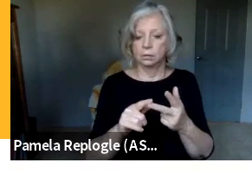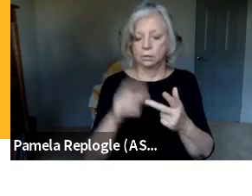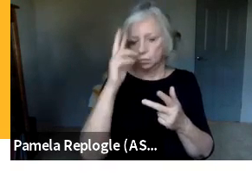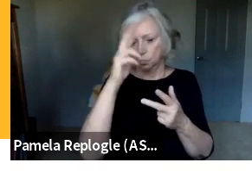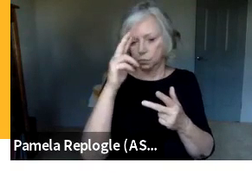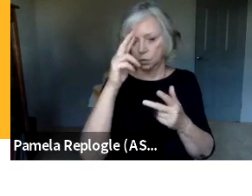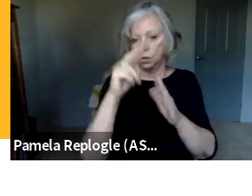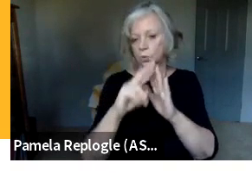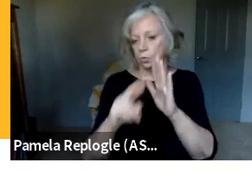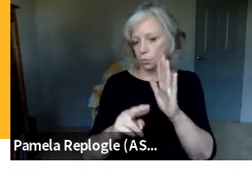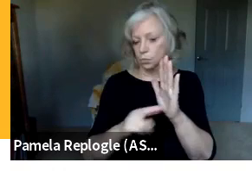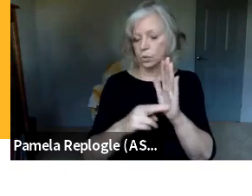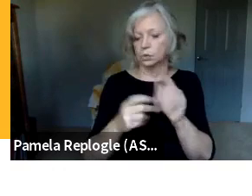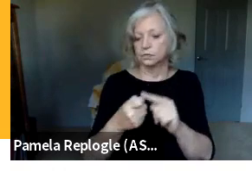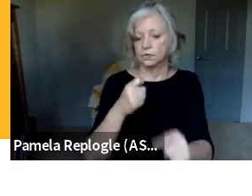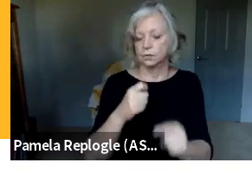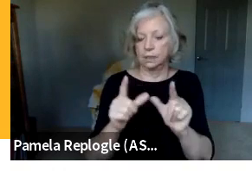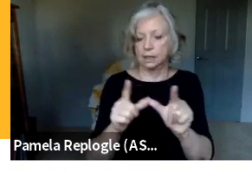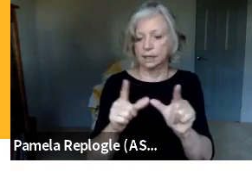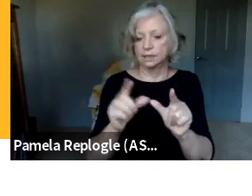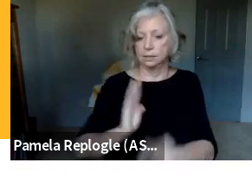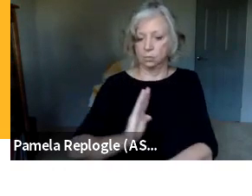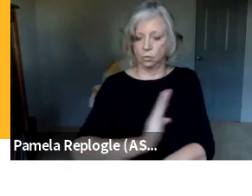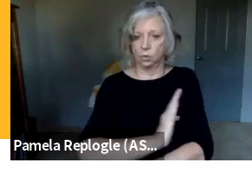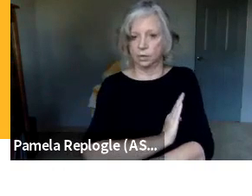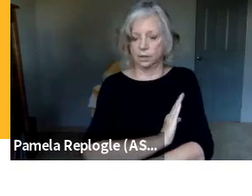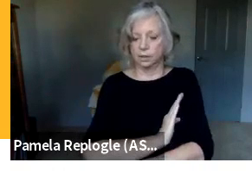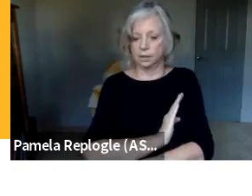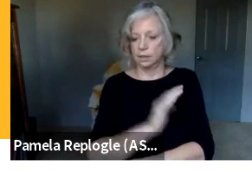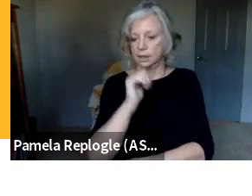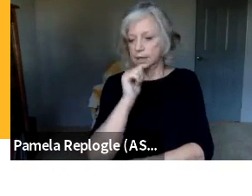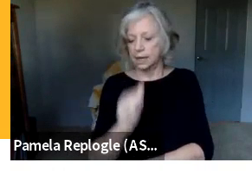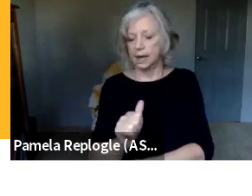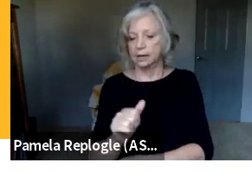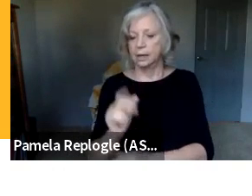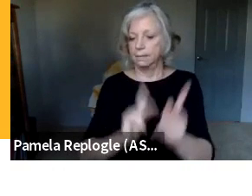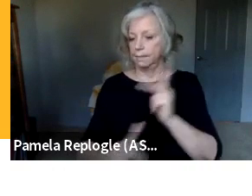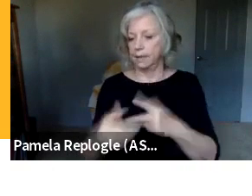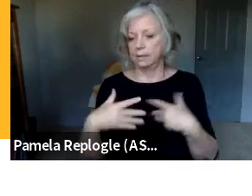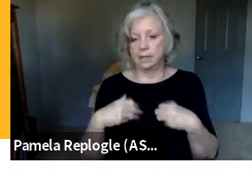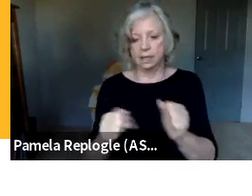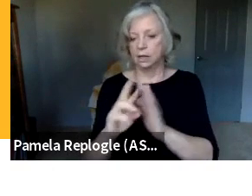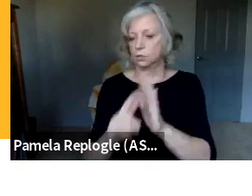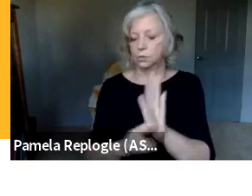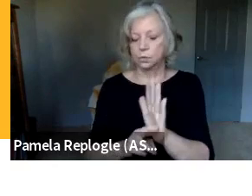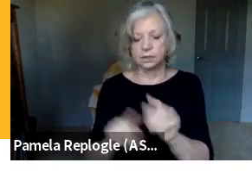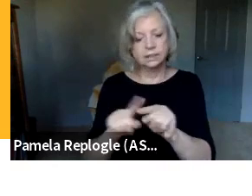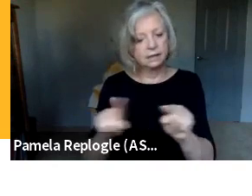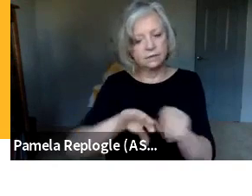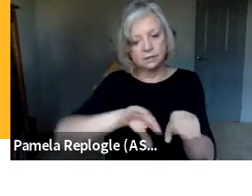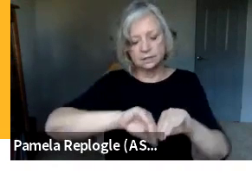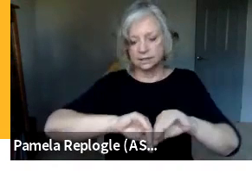not determined by public health guidelines. Lisa Erickson, please